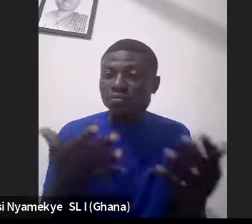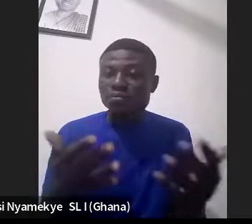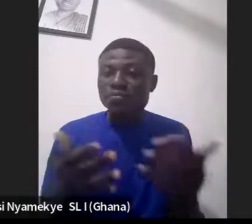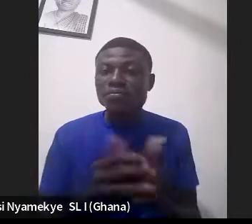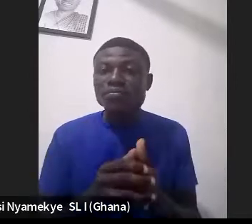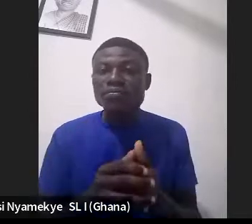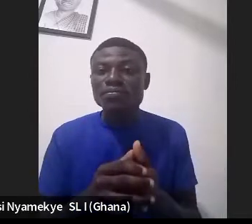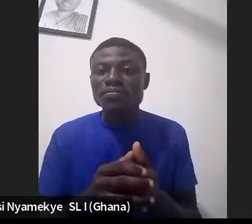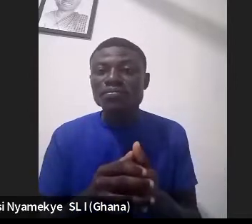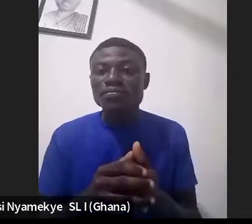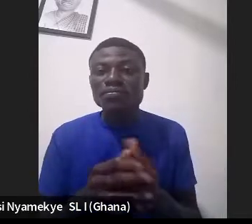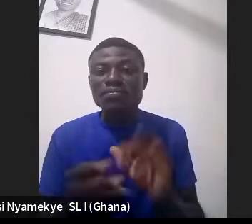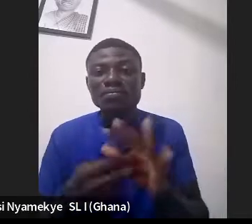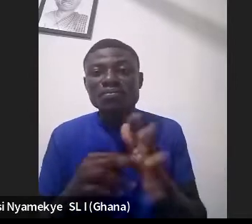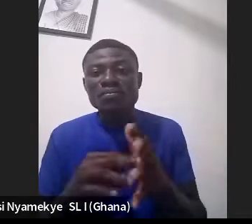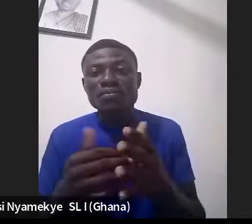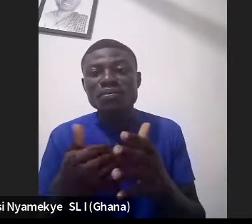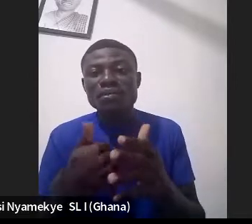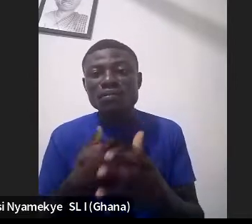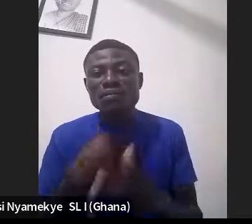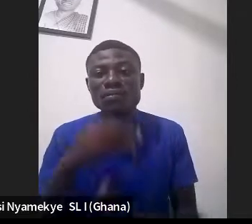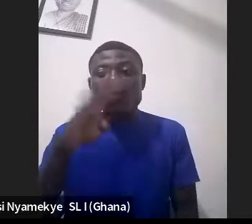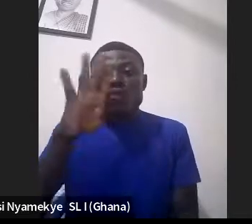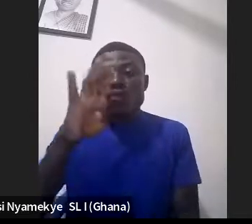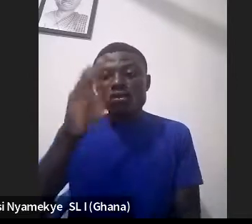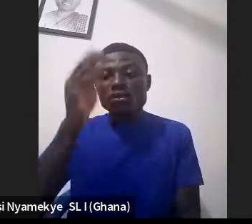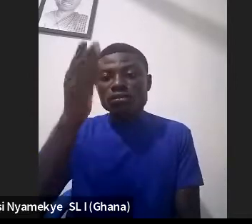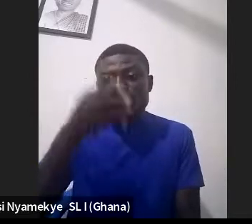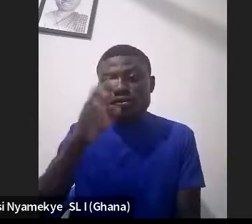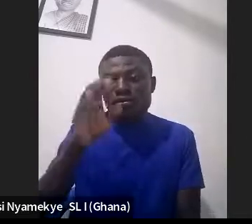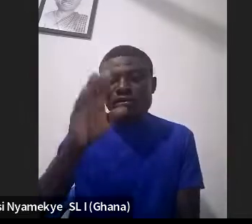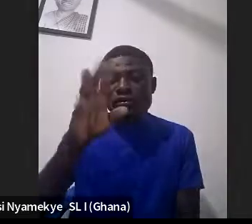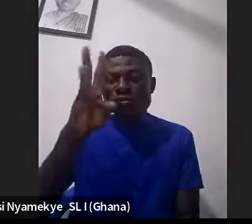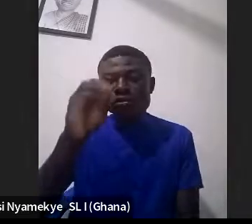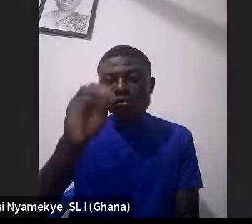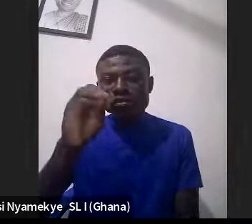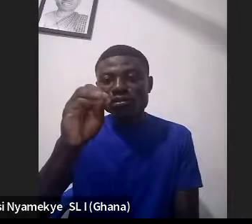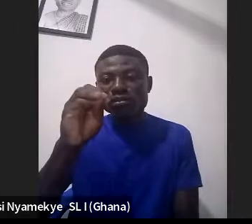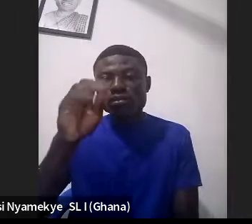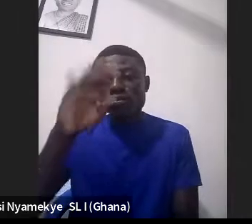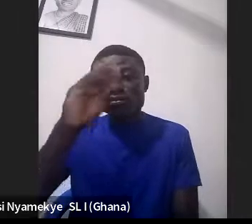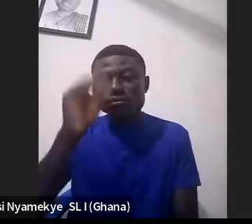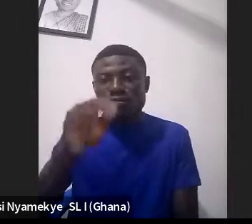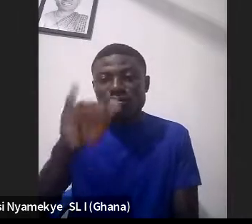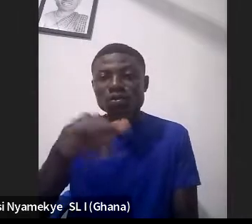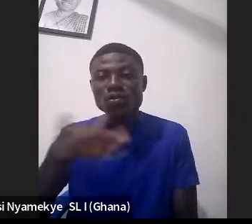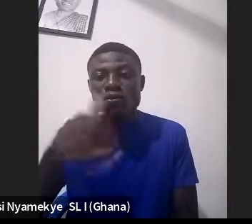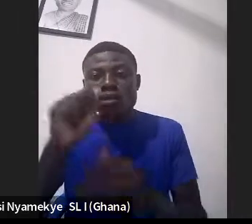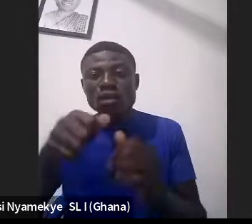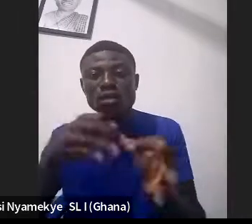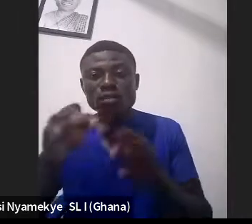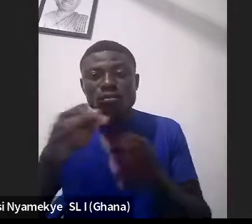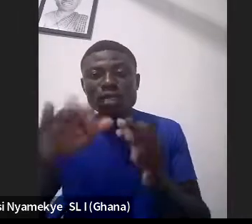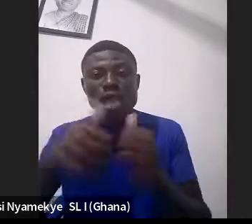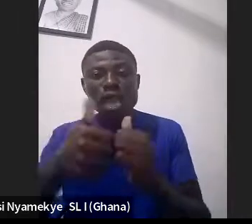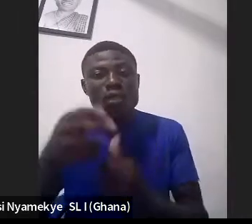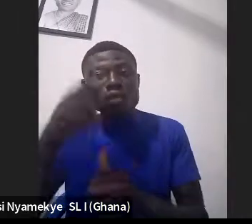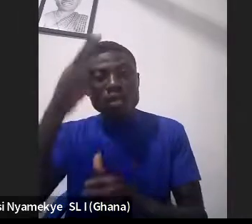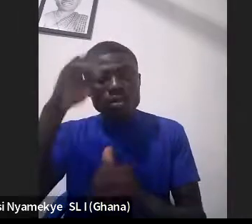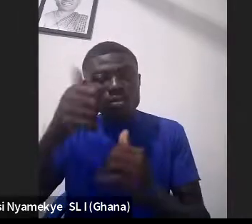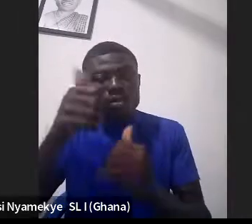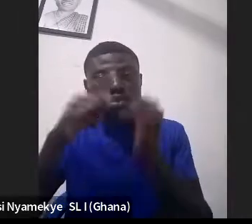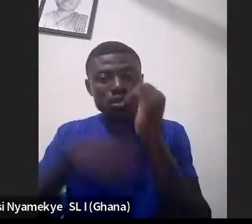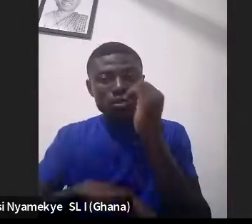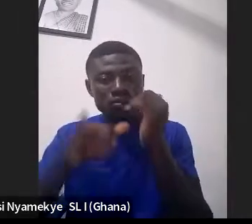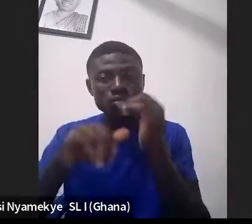there's a 40 to 60% chance that, and there's different percentages out there. I've seen some higher and some lower, that if one